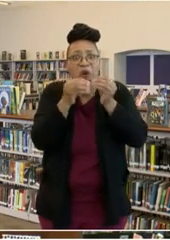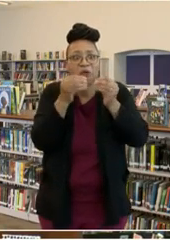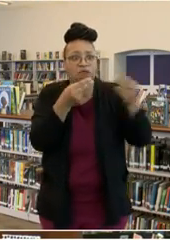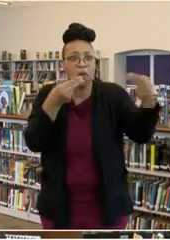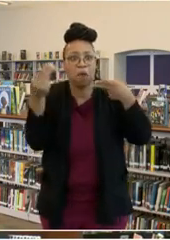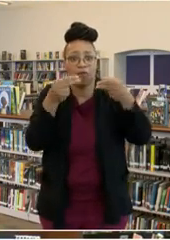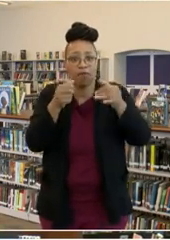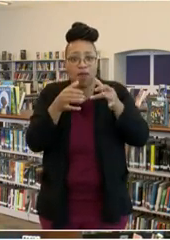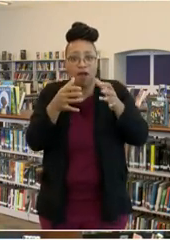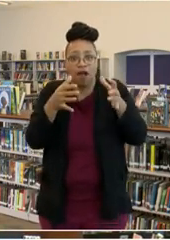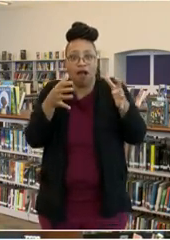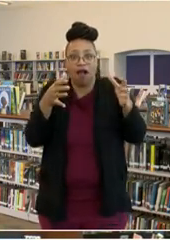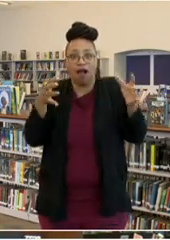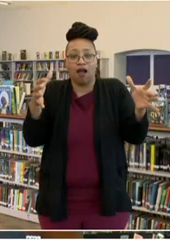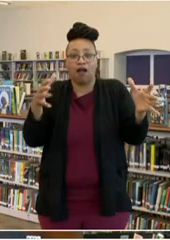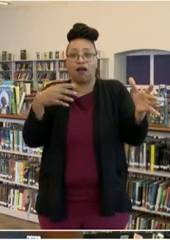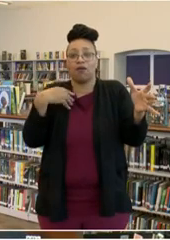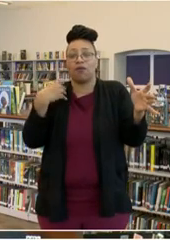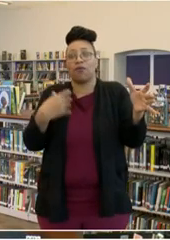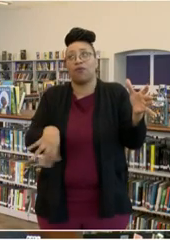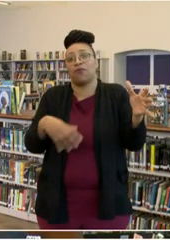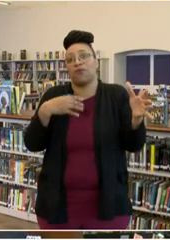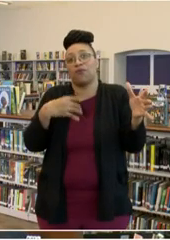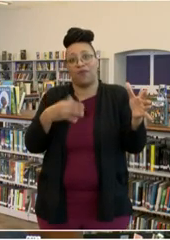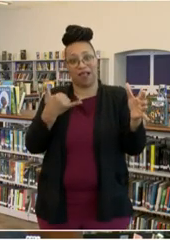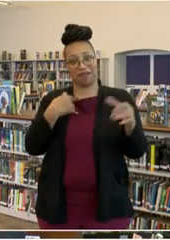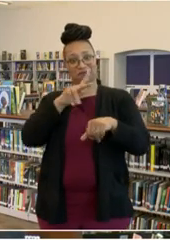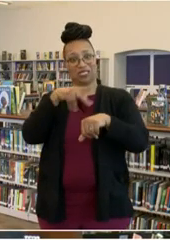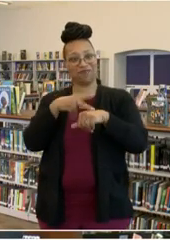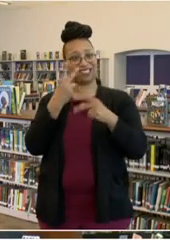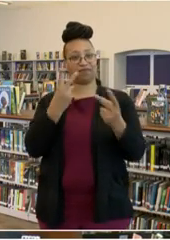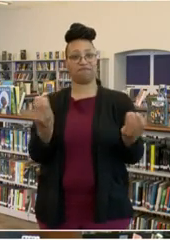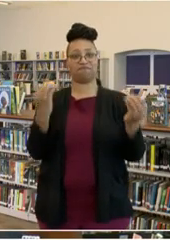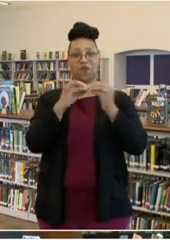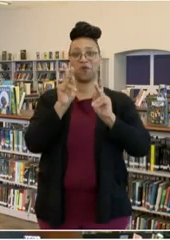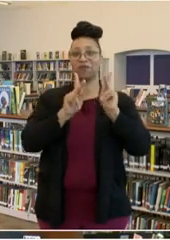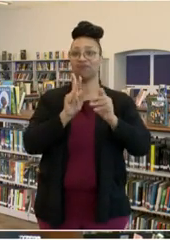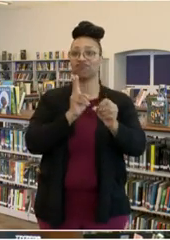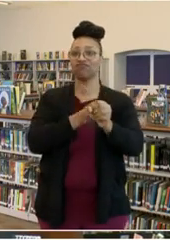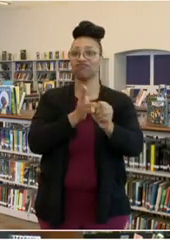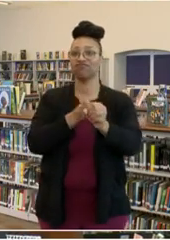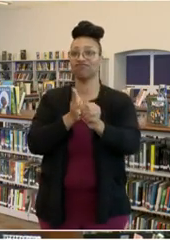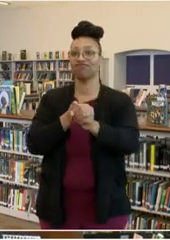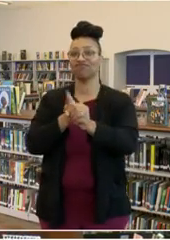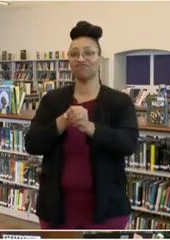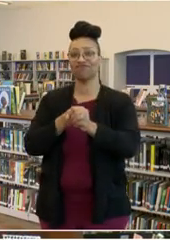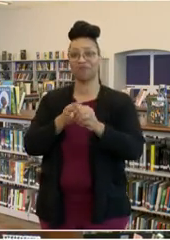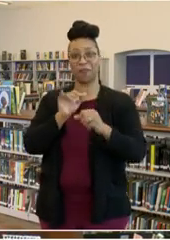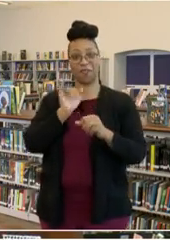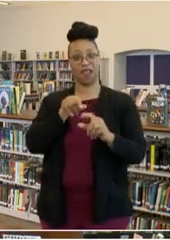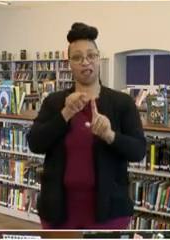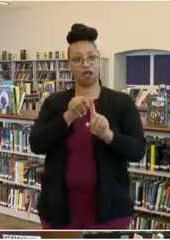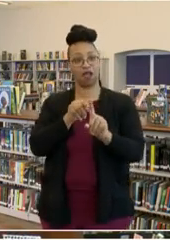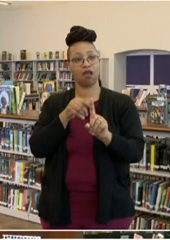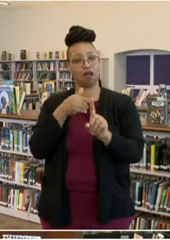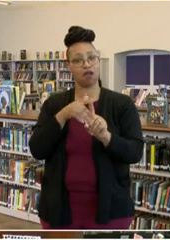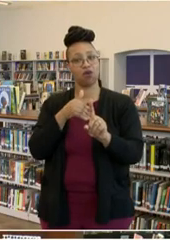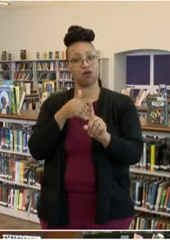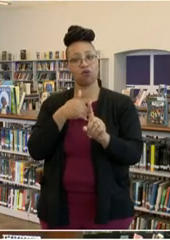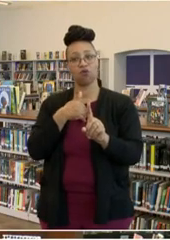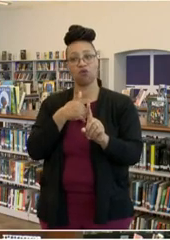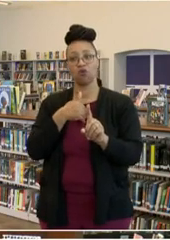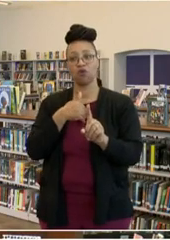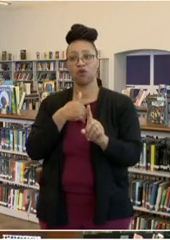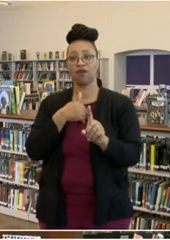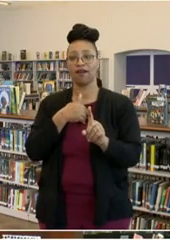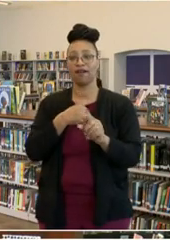these services. Also, we know that throughout the pandemic that we have ground to cover. We're very fortunate that we've been